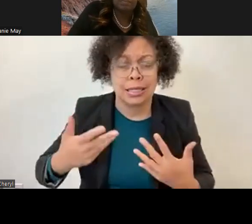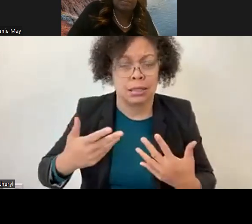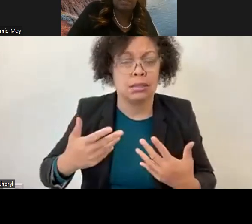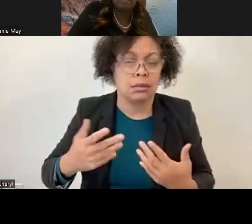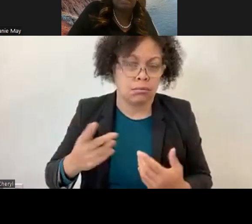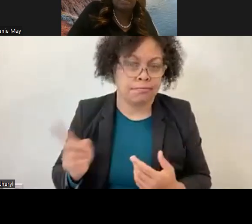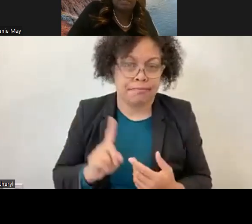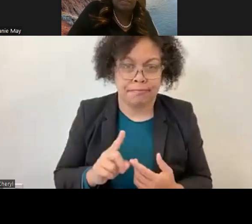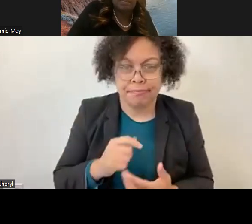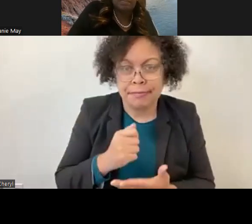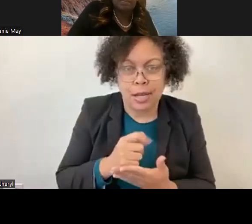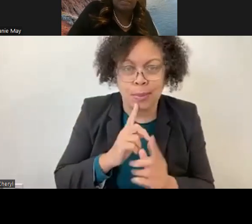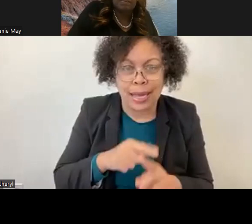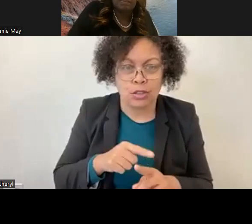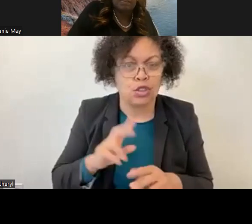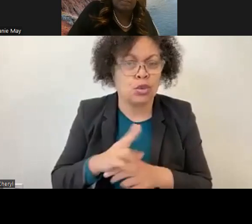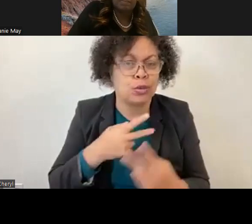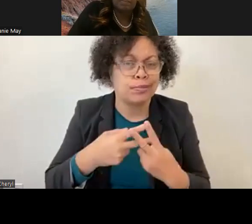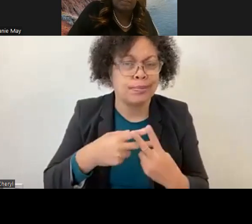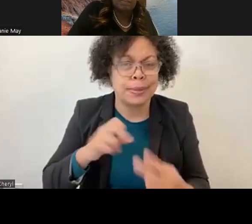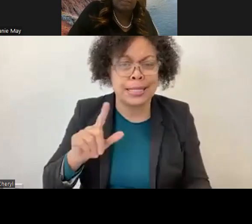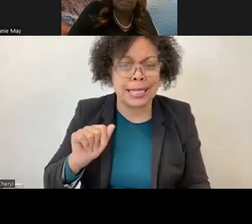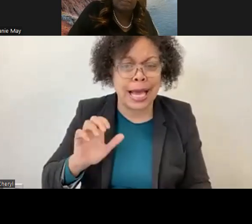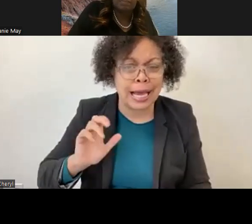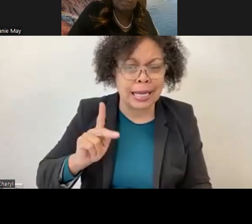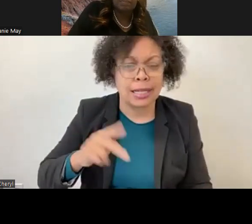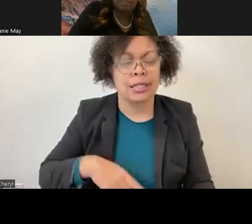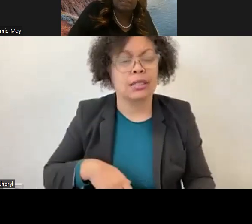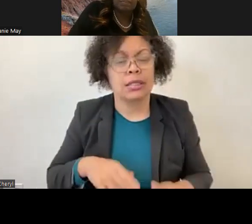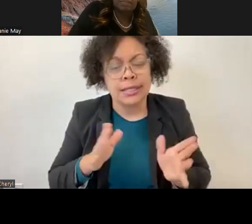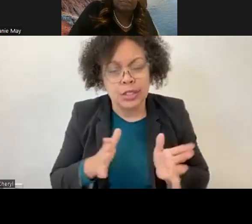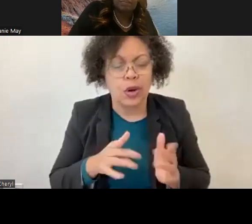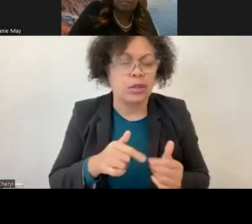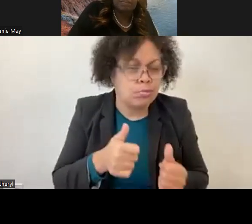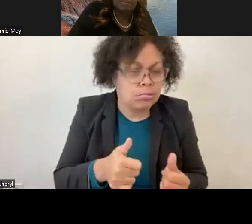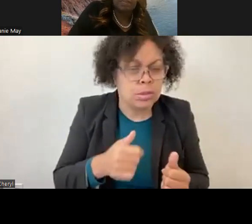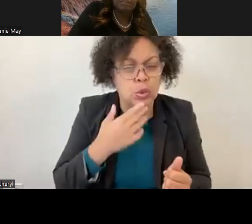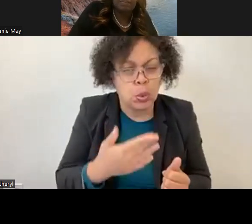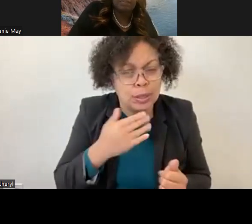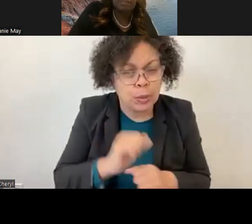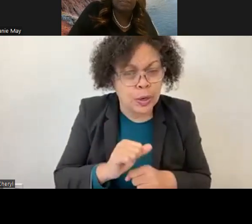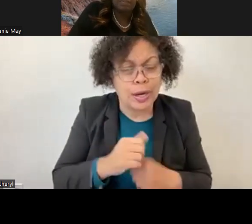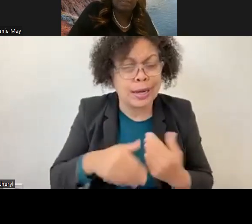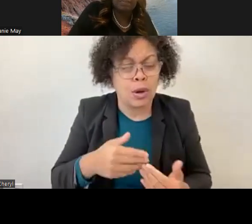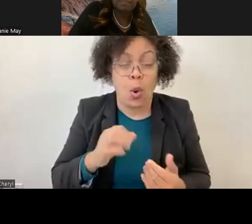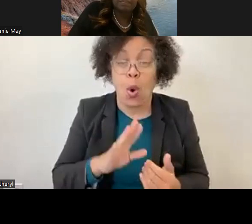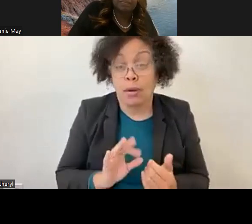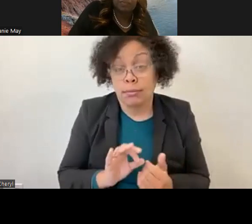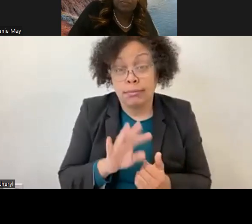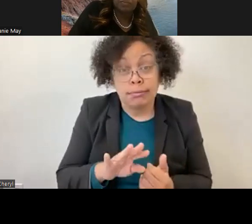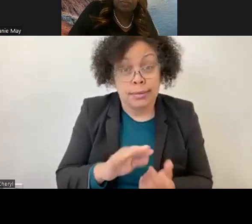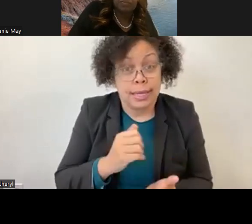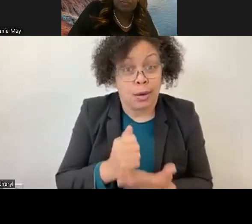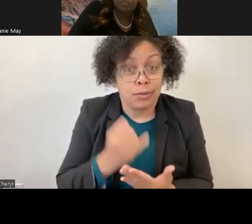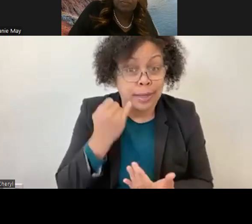just there to answer them on Slack really quickly, like, keep going, like, you're doing great, and, or give them an actual suggestion. So some